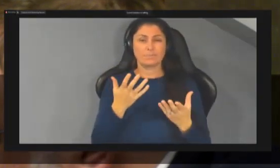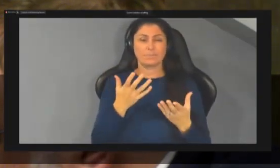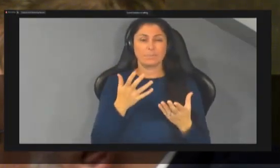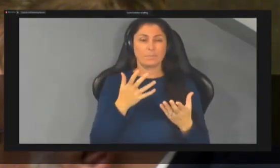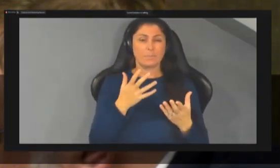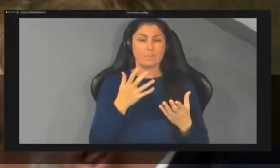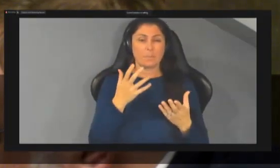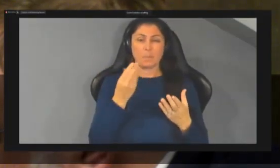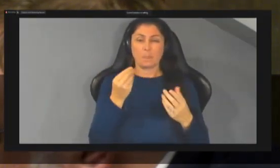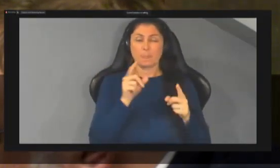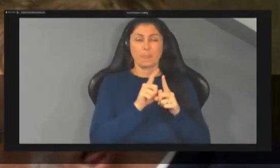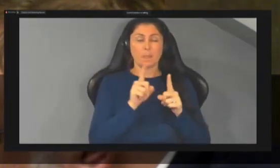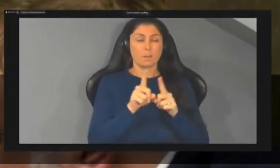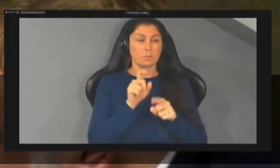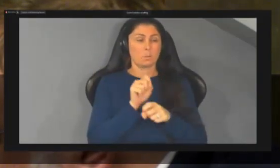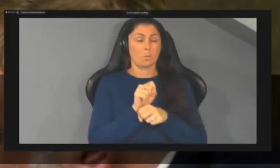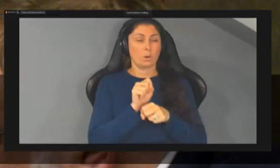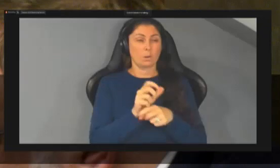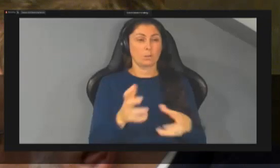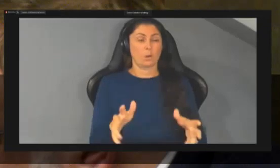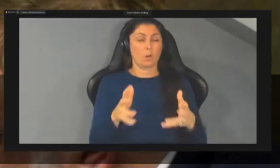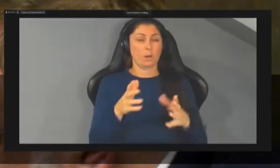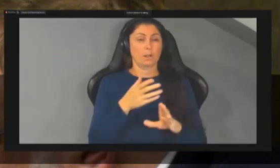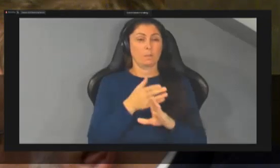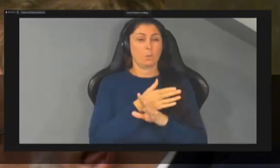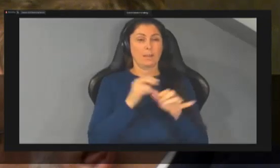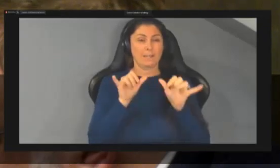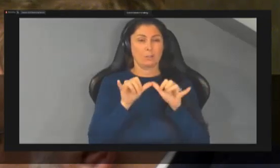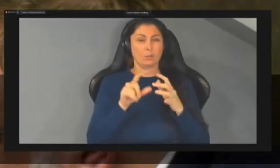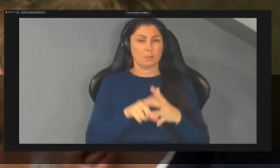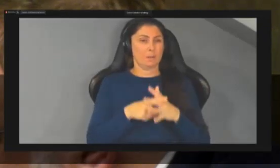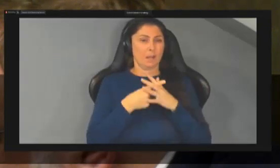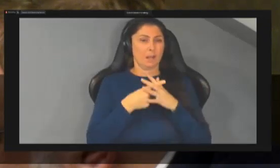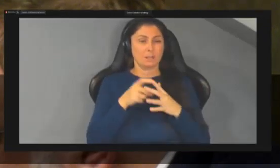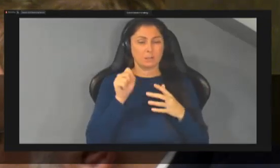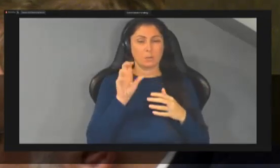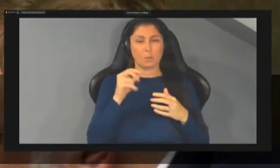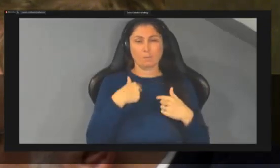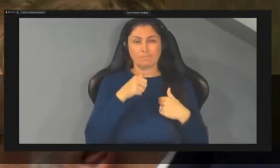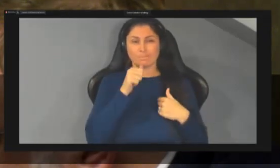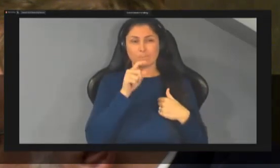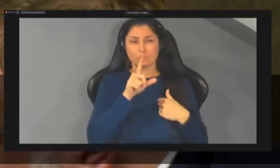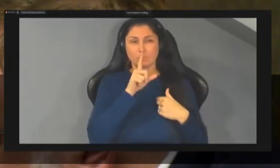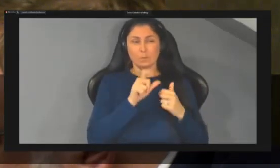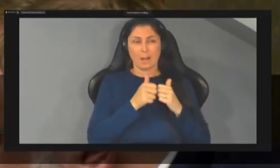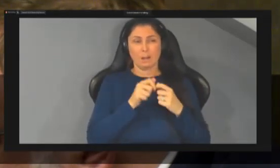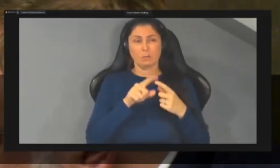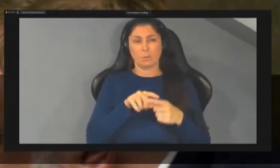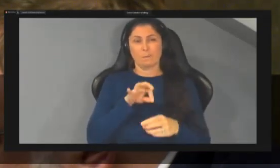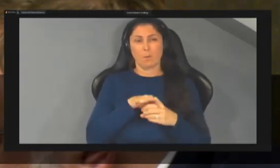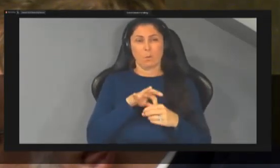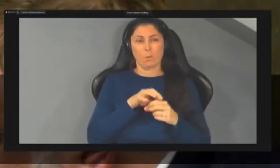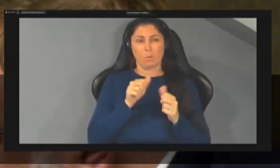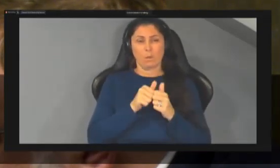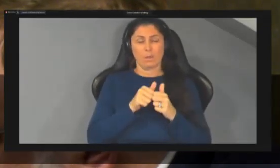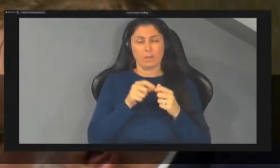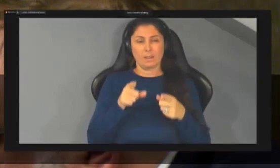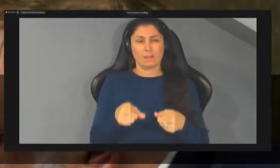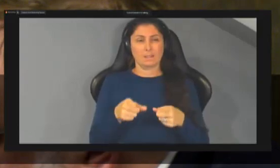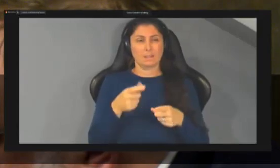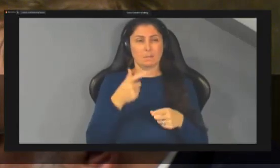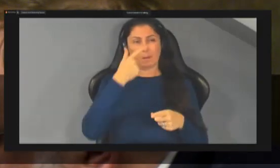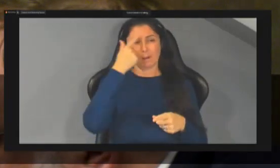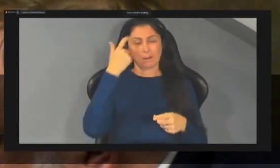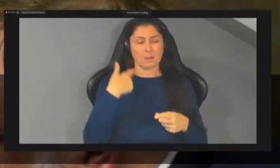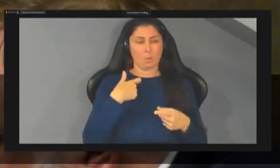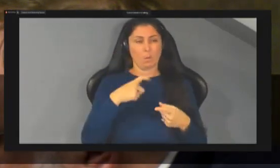And also work has already, pre-engineering has begun, so I'm not sure how to vote on this because I'd like to hold